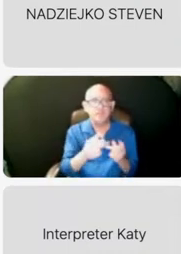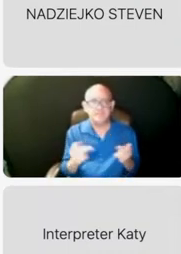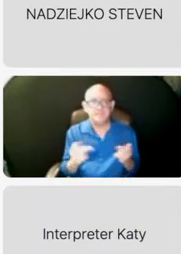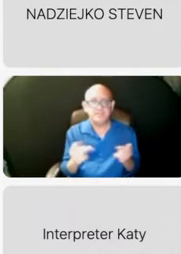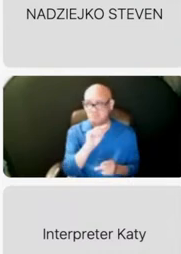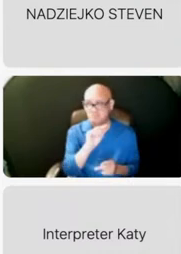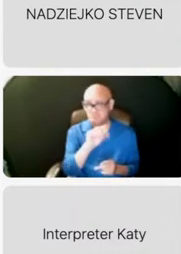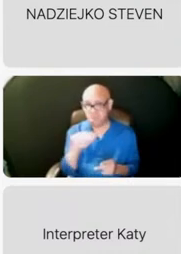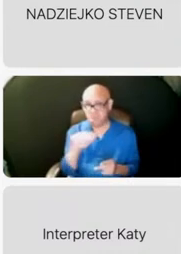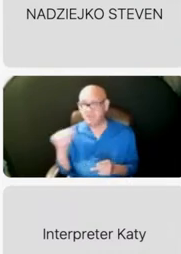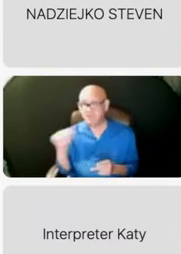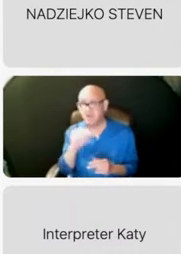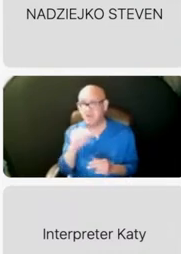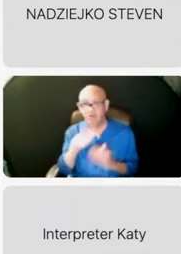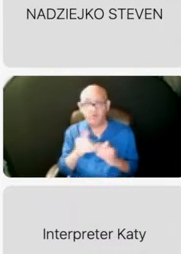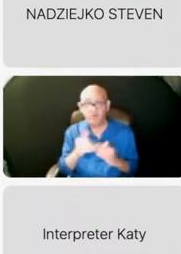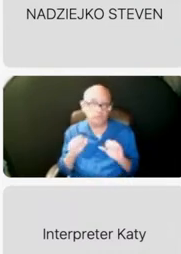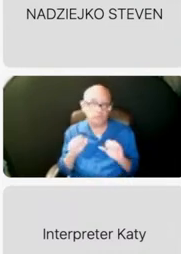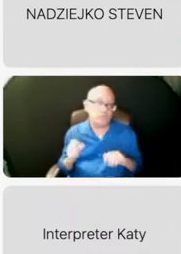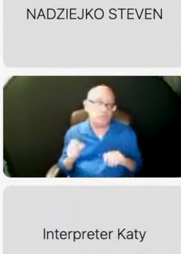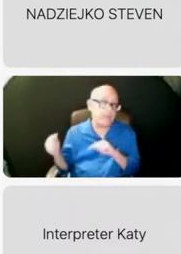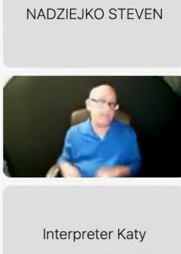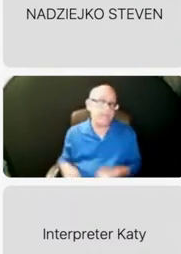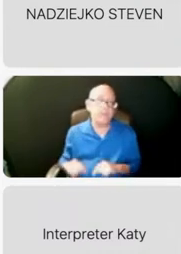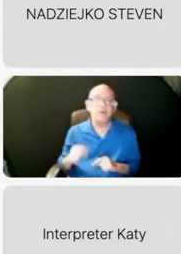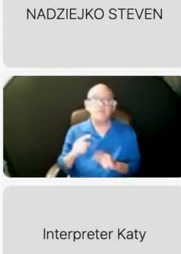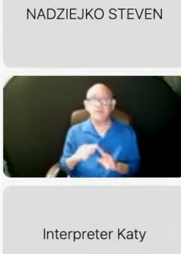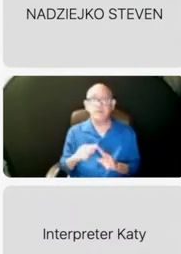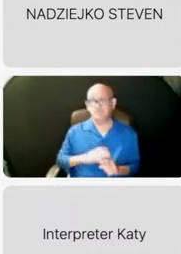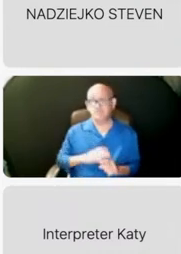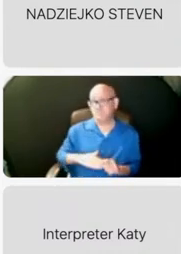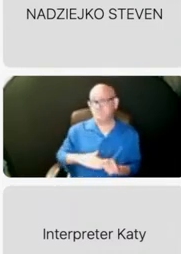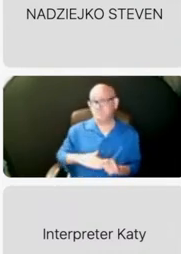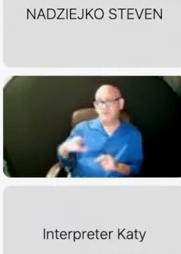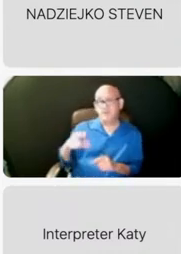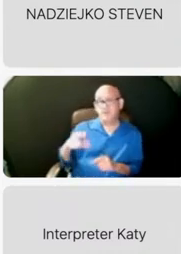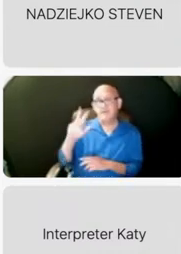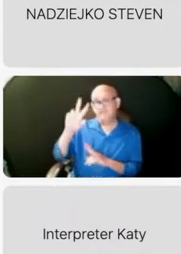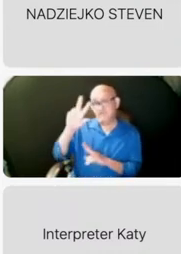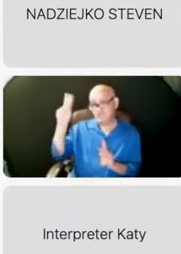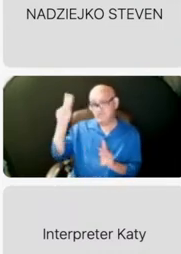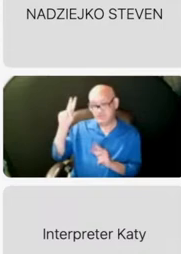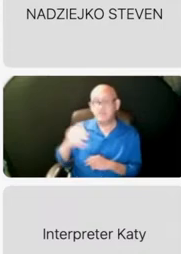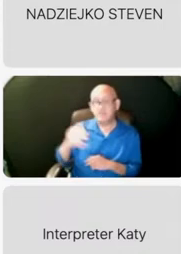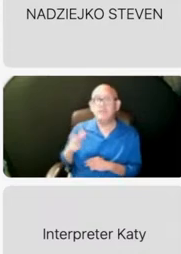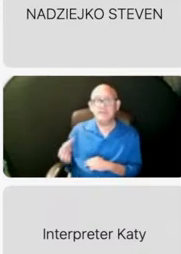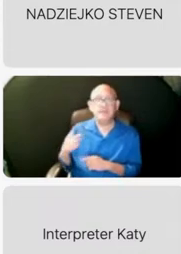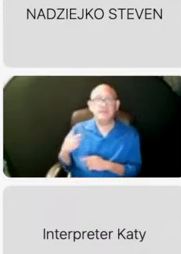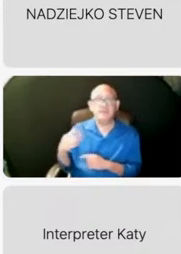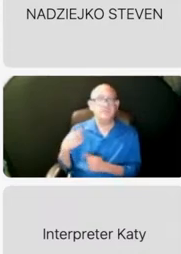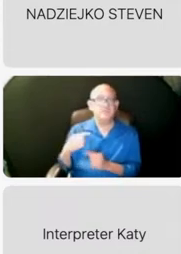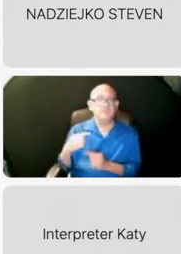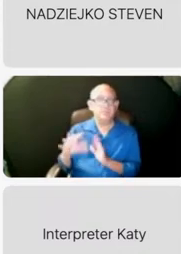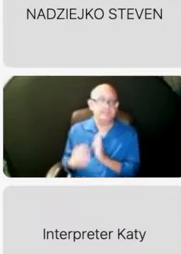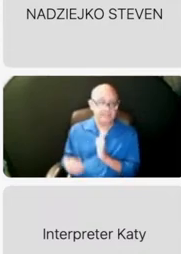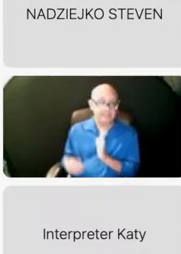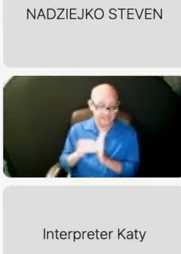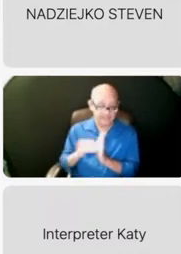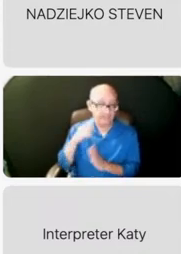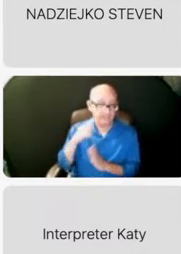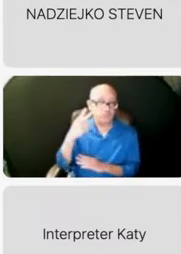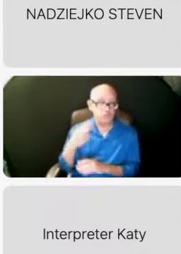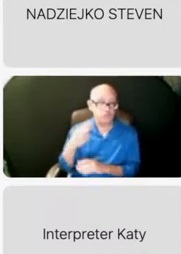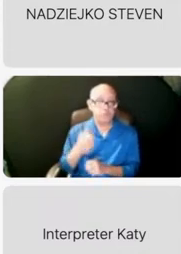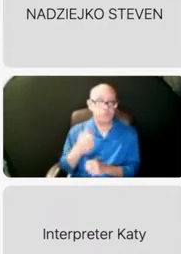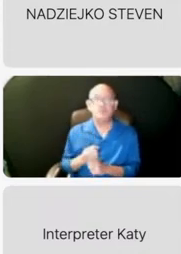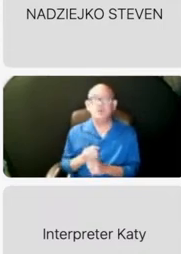it um my right hand vice president paolo cerro he has been re-elected for two years i have for high